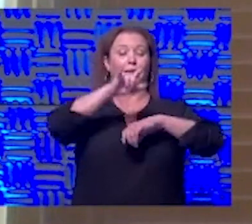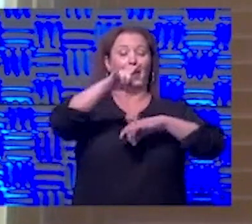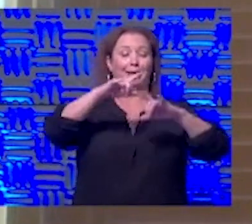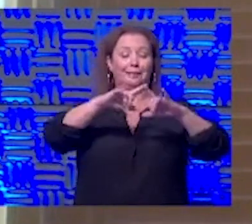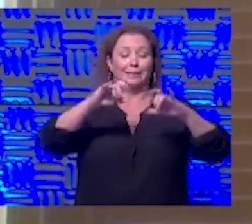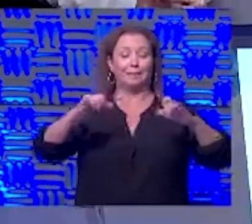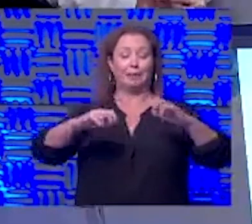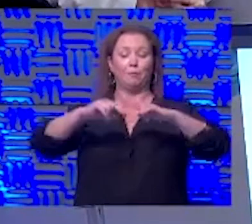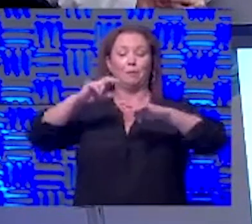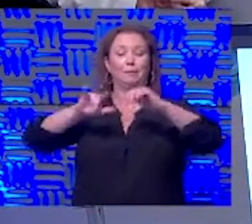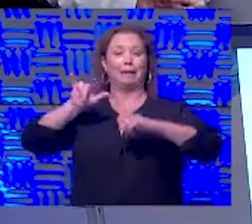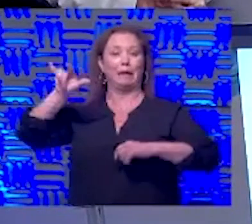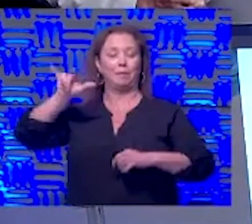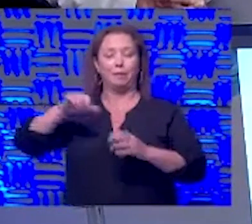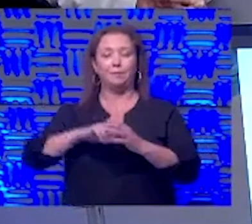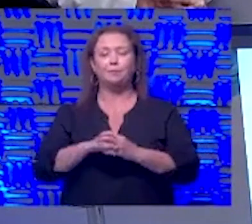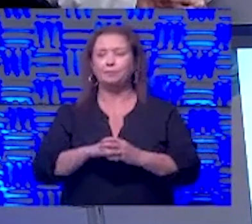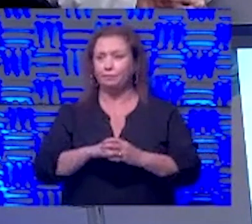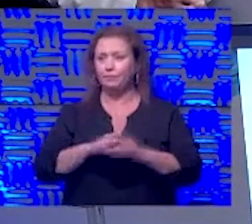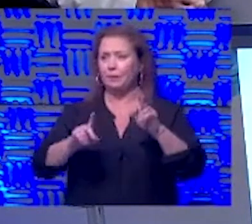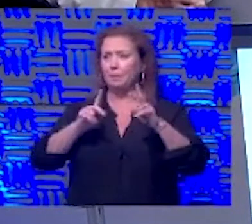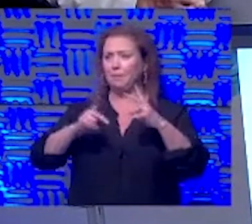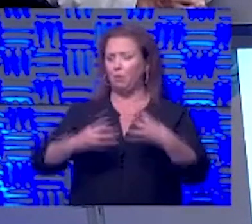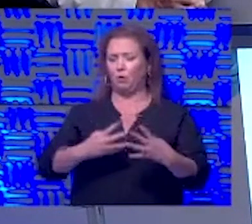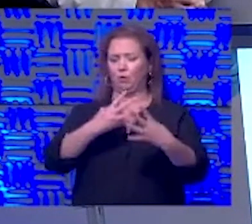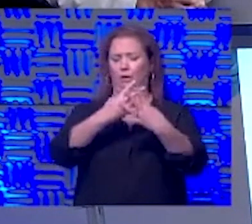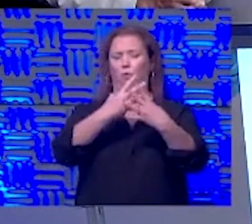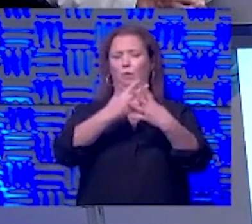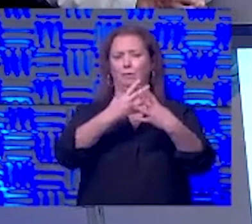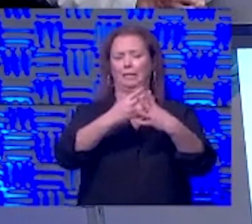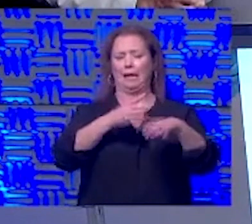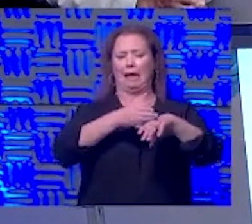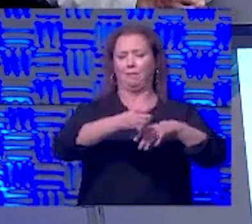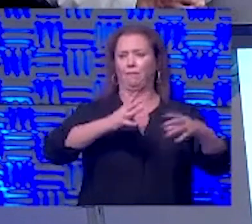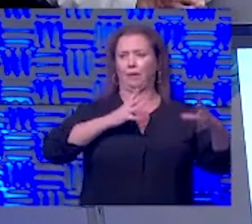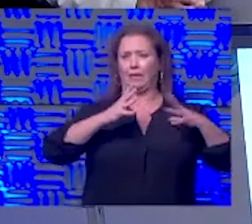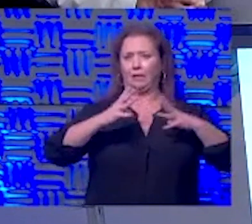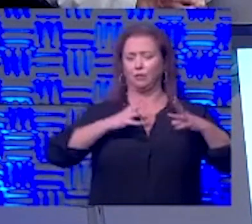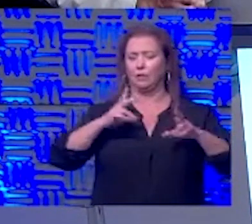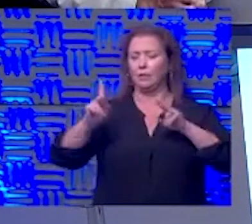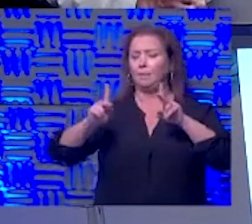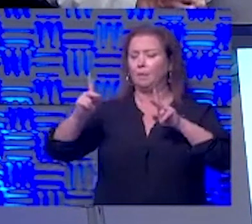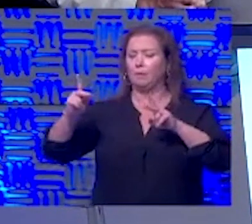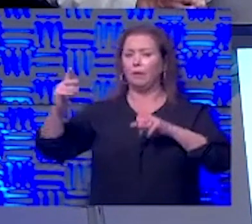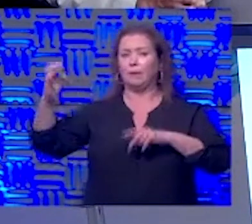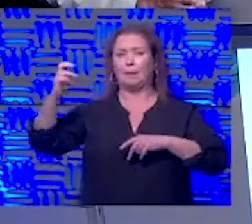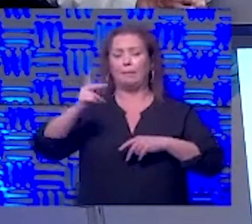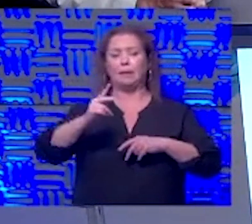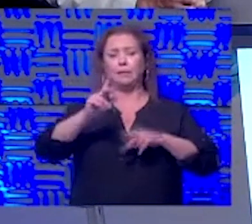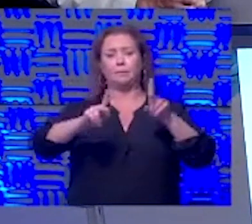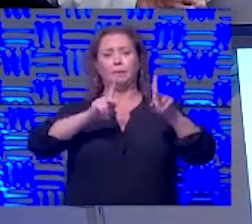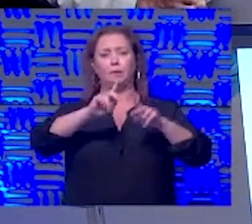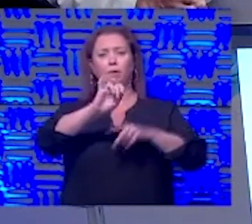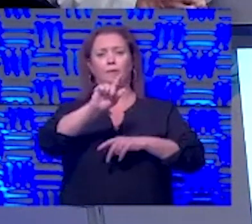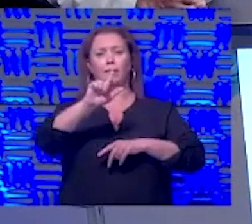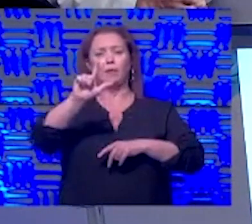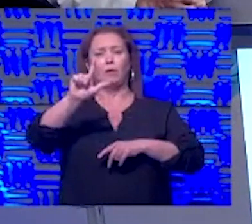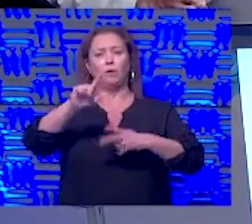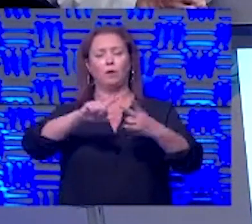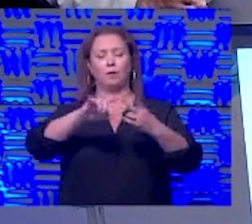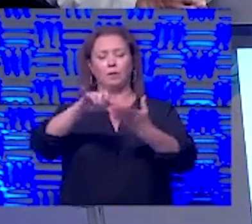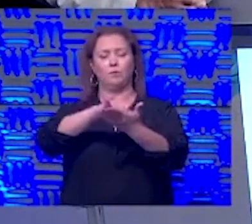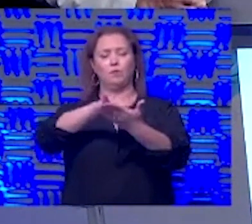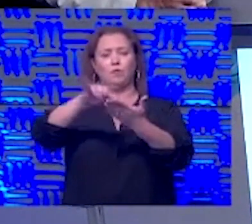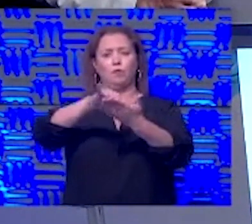about quarantine after vacation, and Magda writes specifically, what about people coming to her house from Illinois and New York?